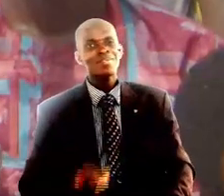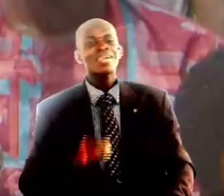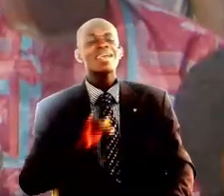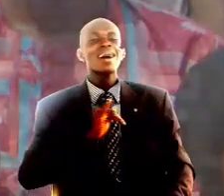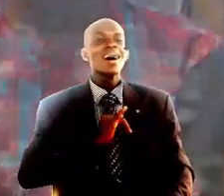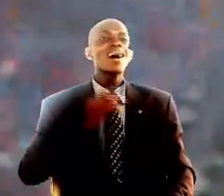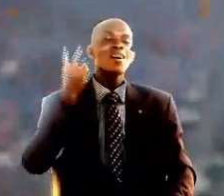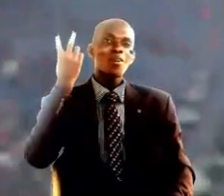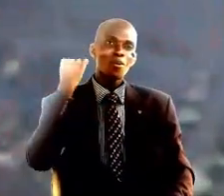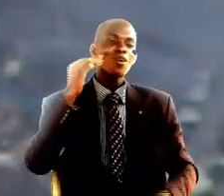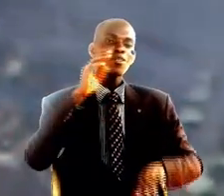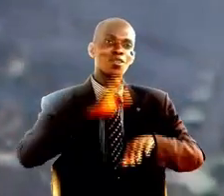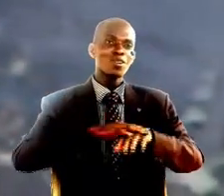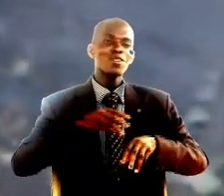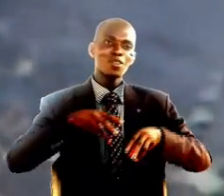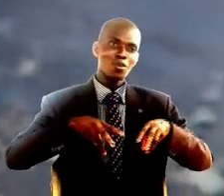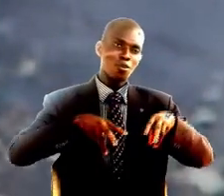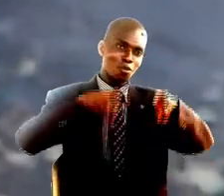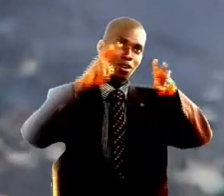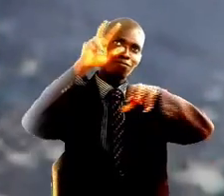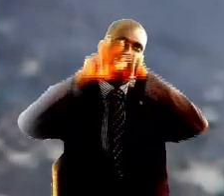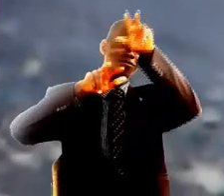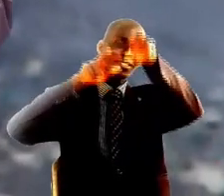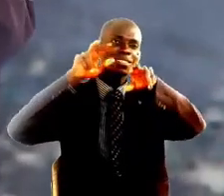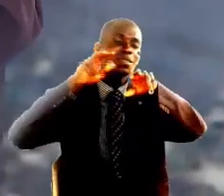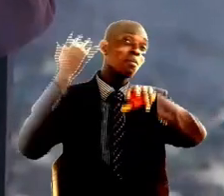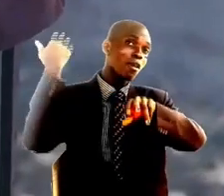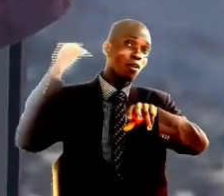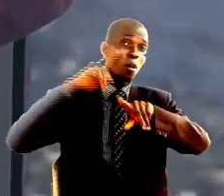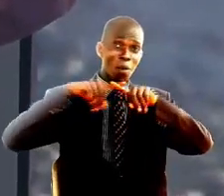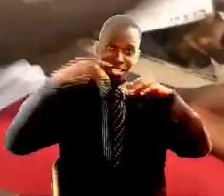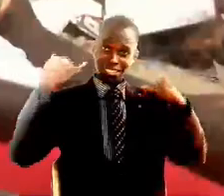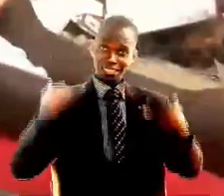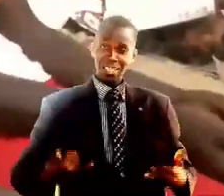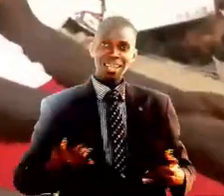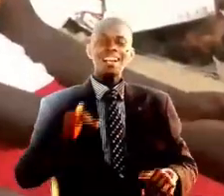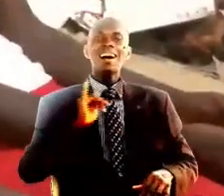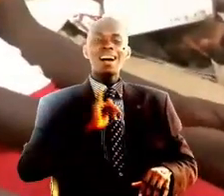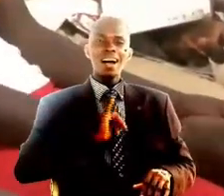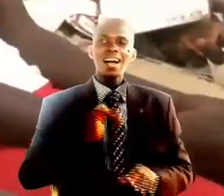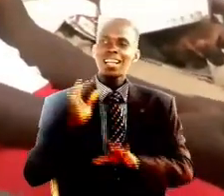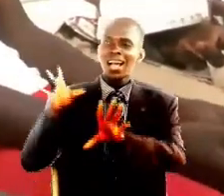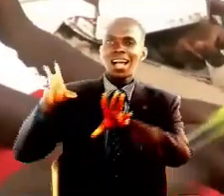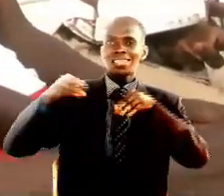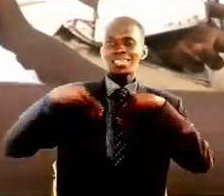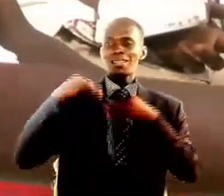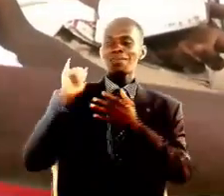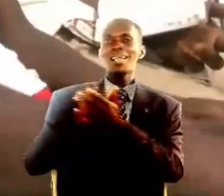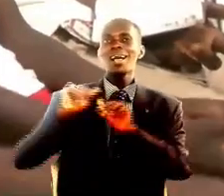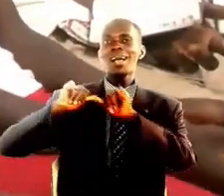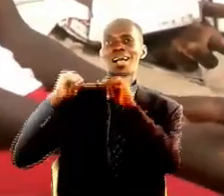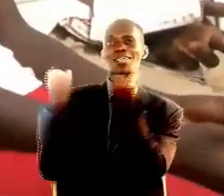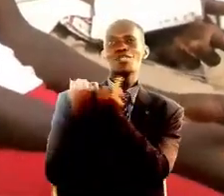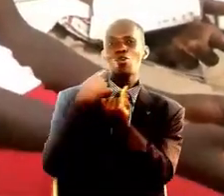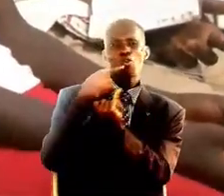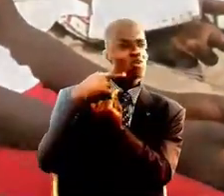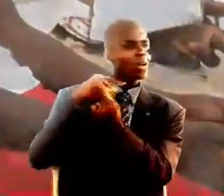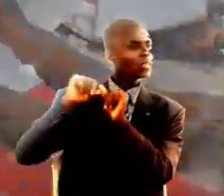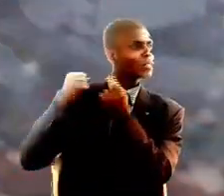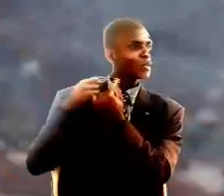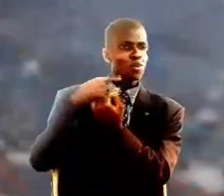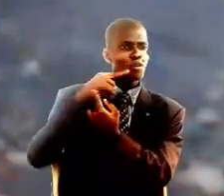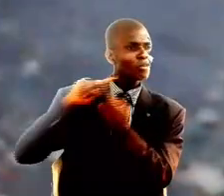ladder. And I say, where are you now? You said, the associate came to my life. He lifted me up.